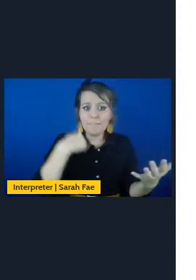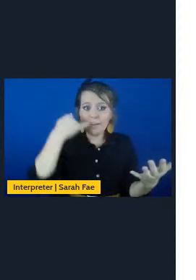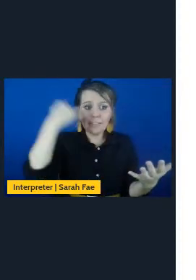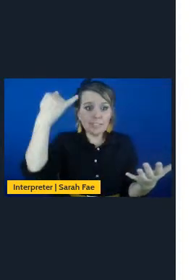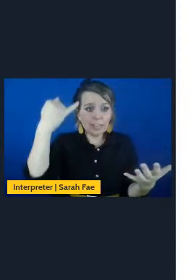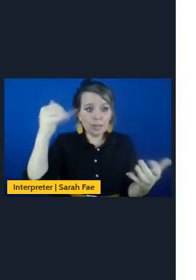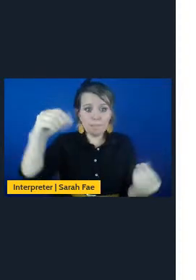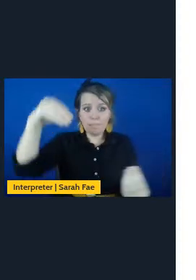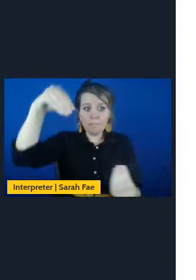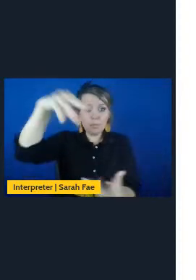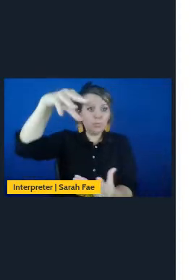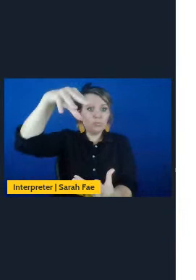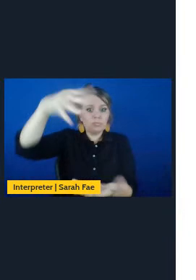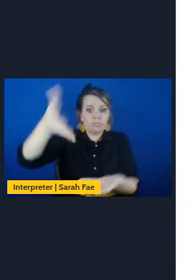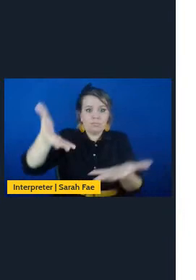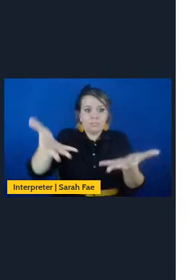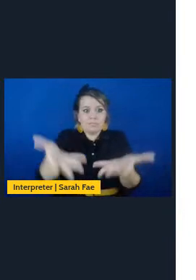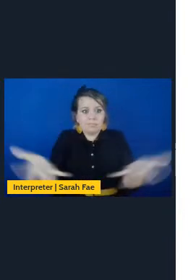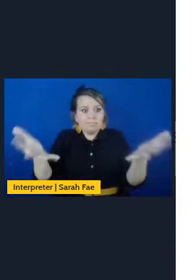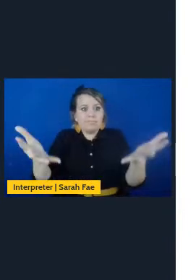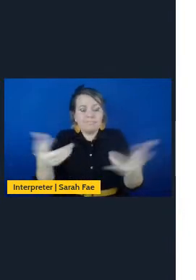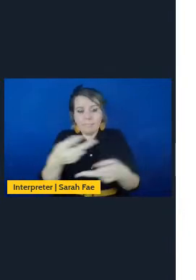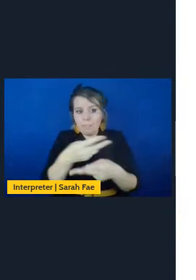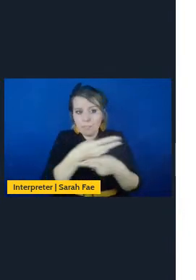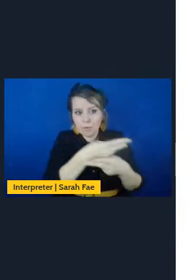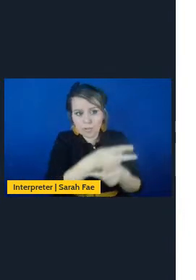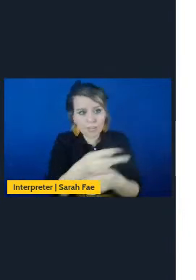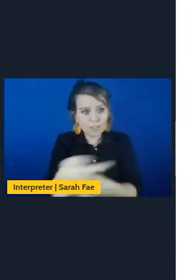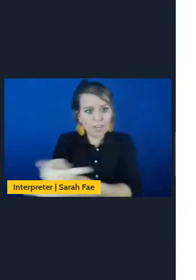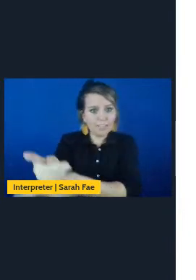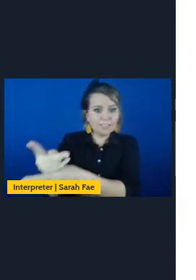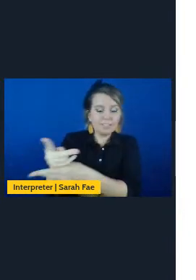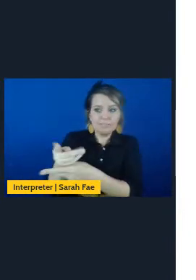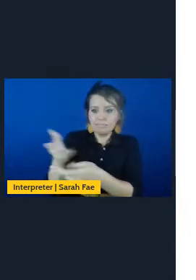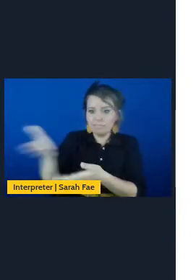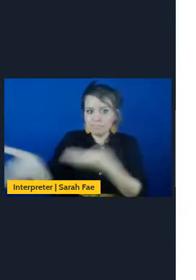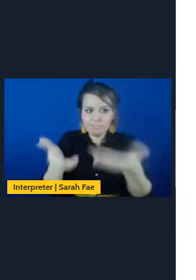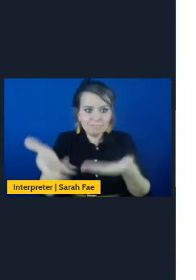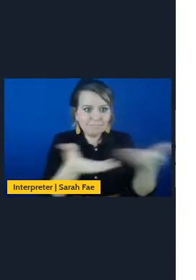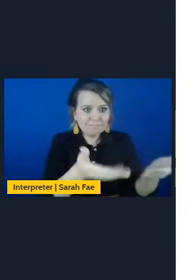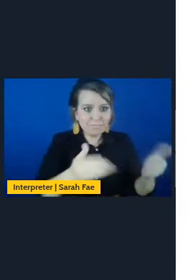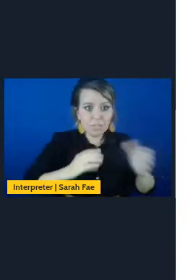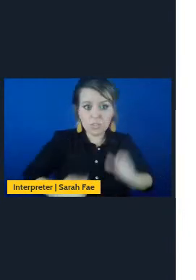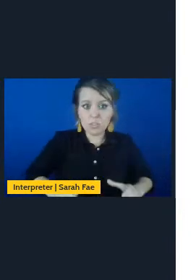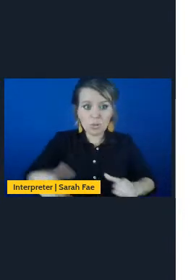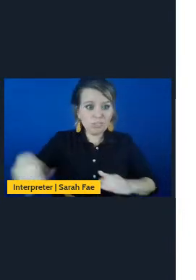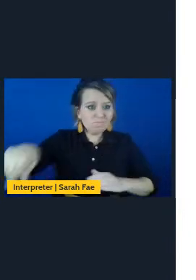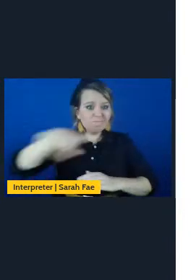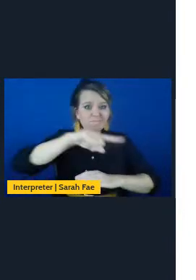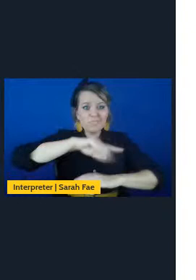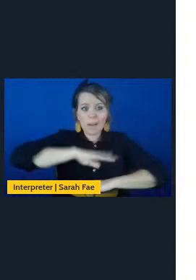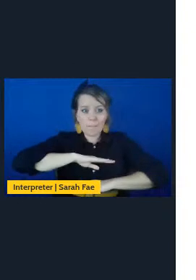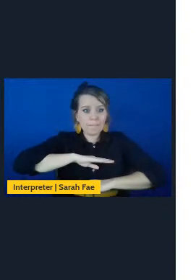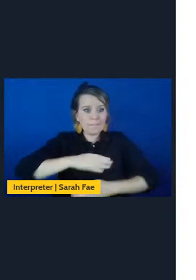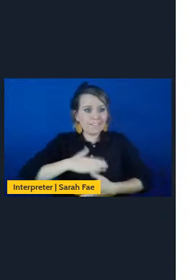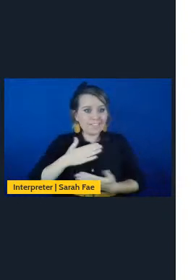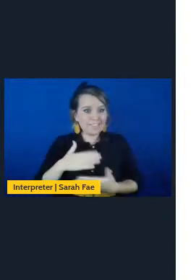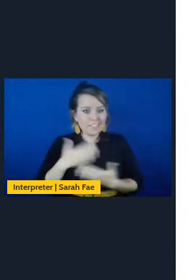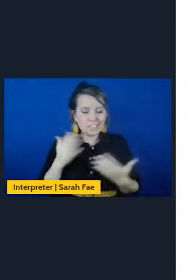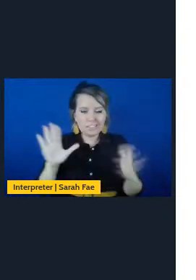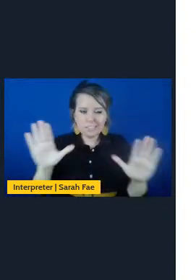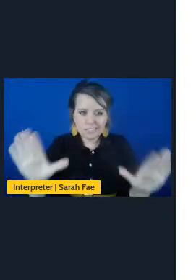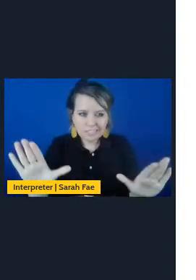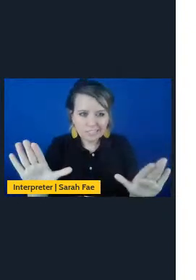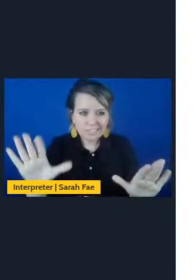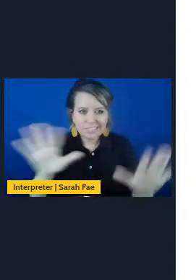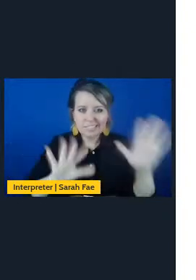then poof, it makes its way to production, serving customers, and everyone are happy. But in reality, I've